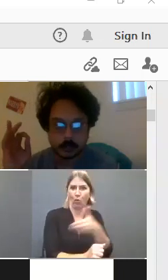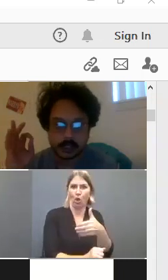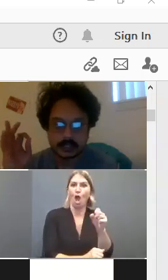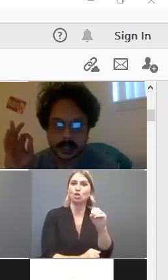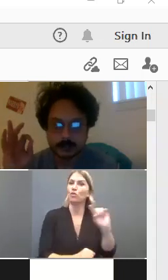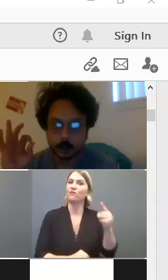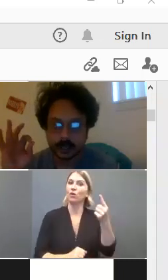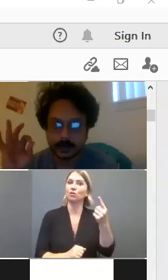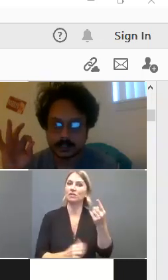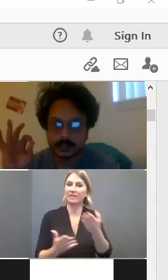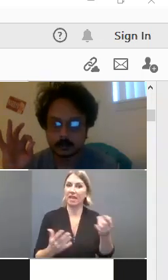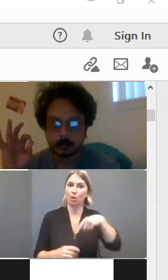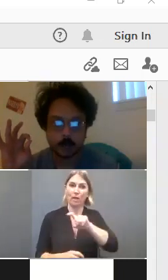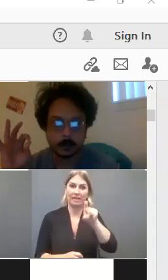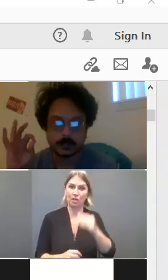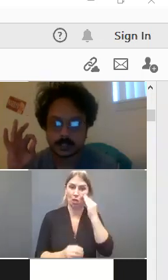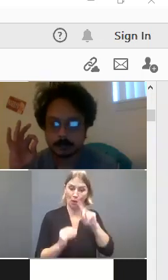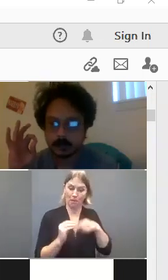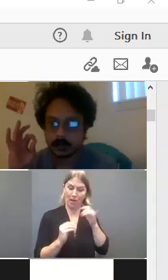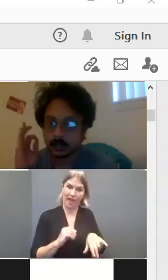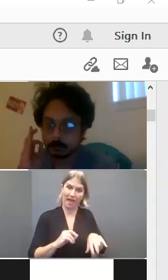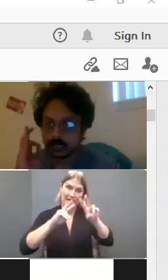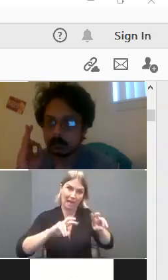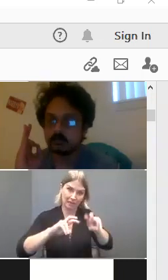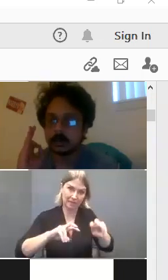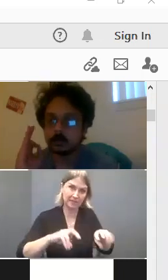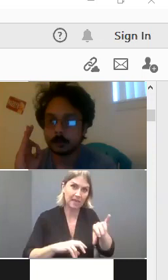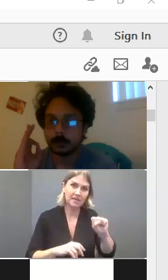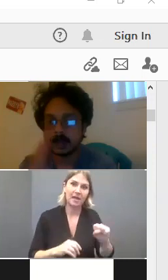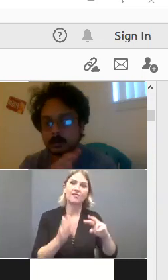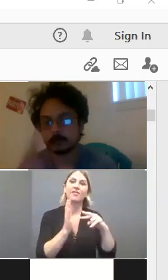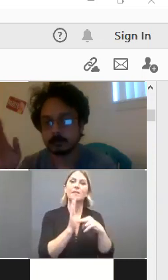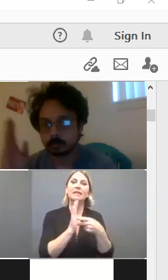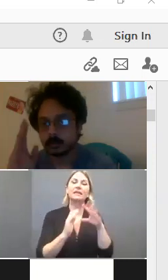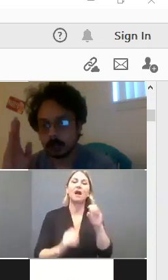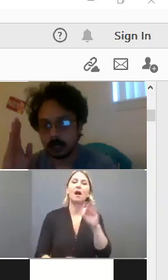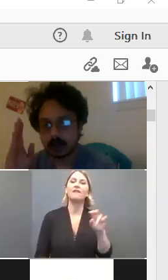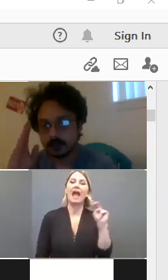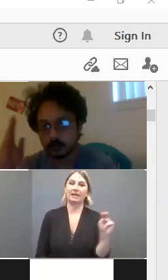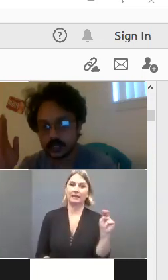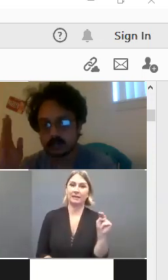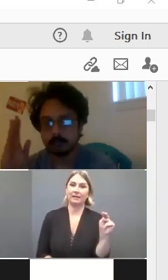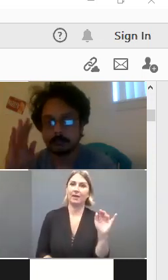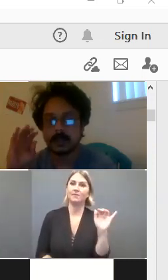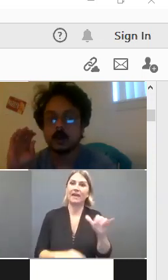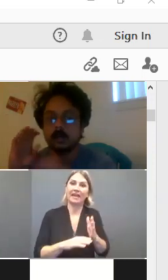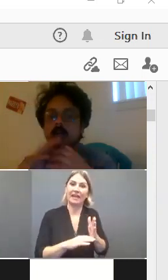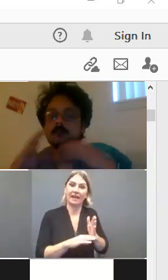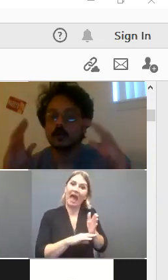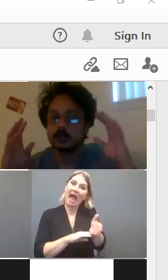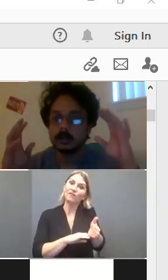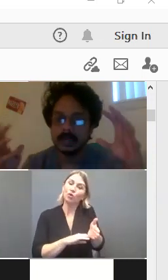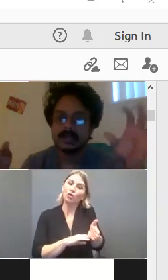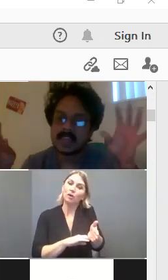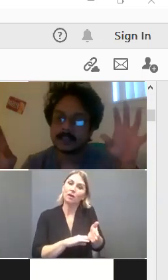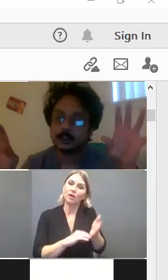to know about these asymptotic analysis problems is the minimum value that after which my order